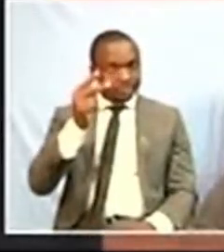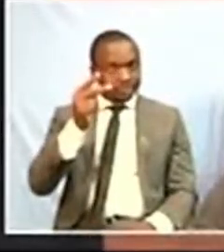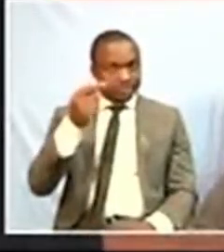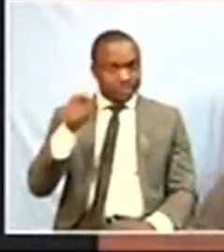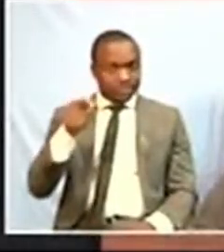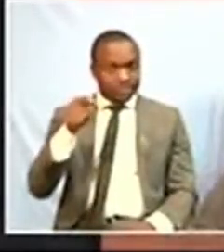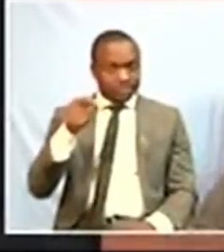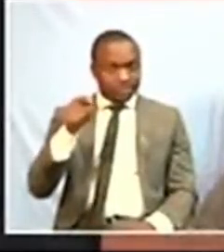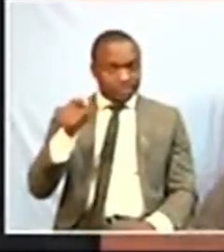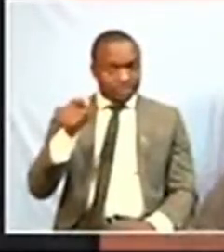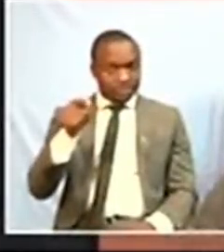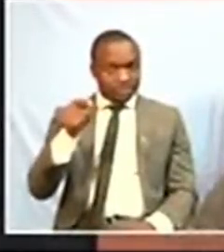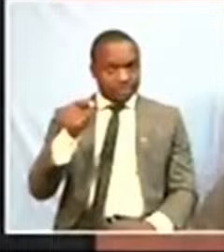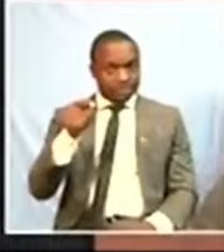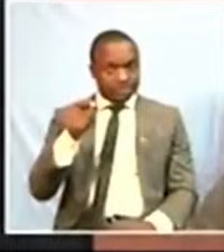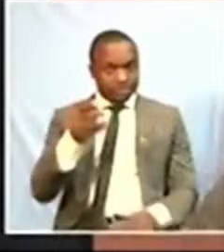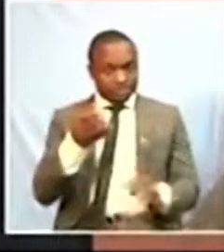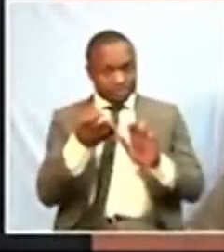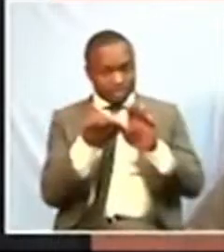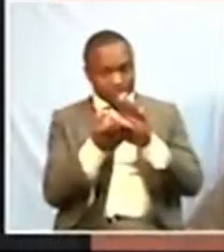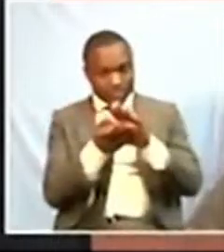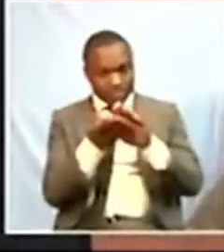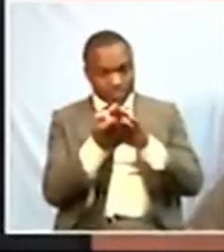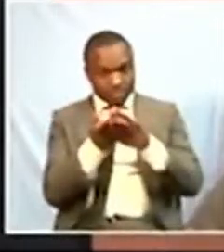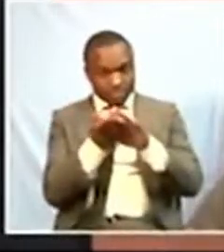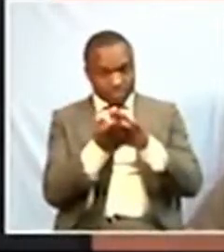green leaf on notice of